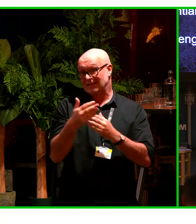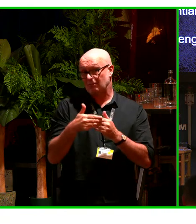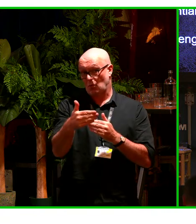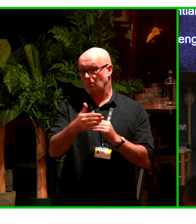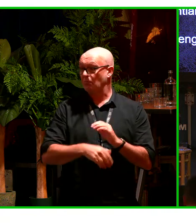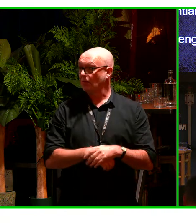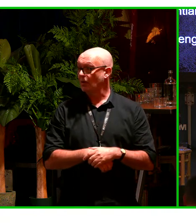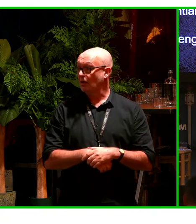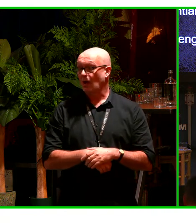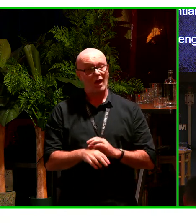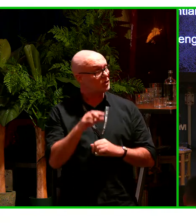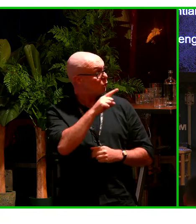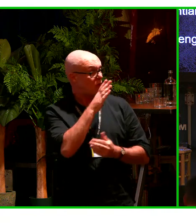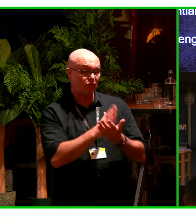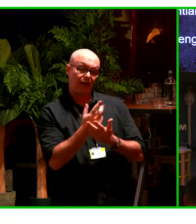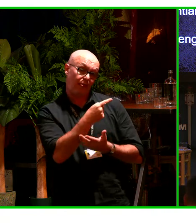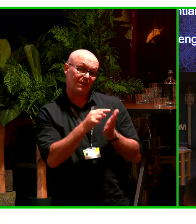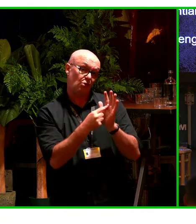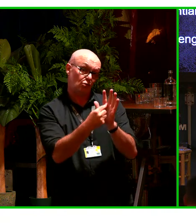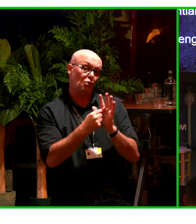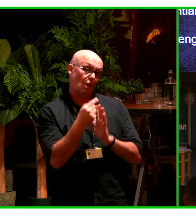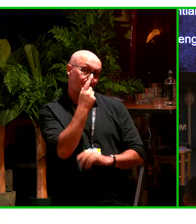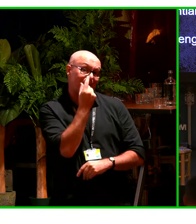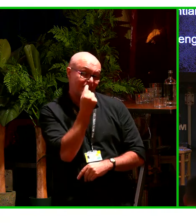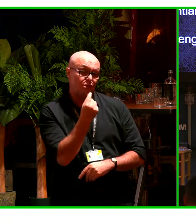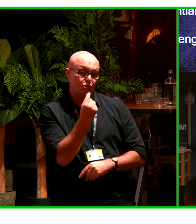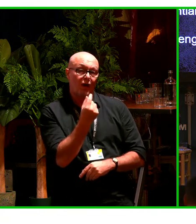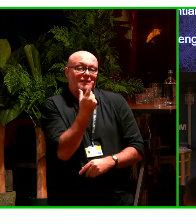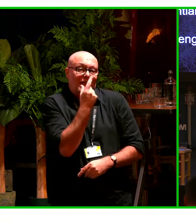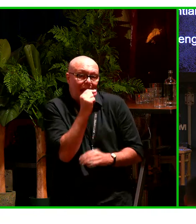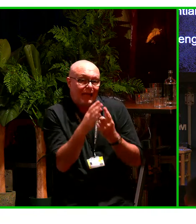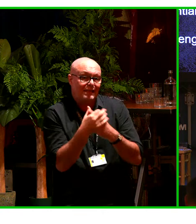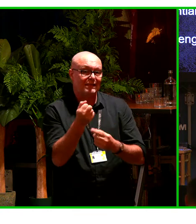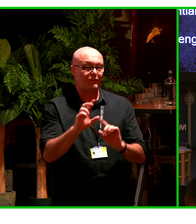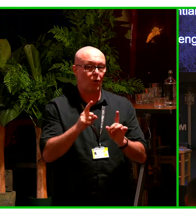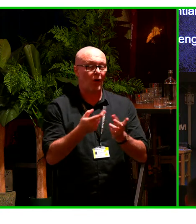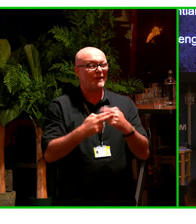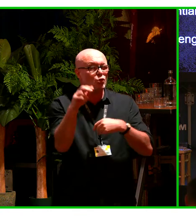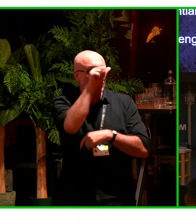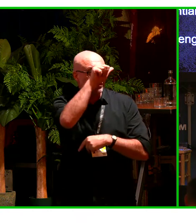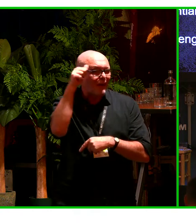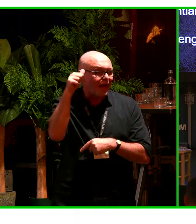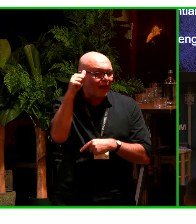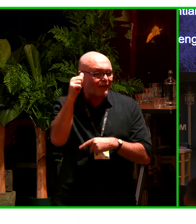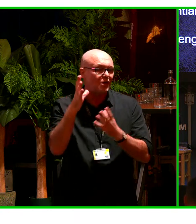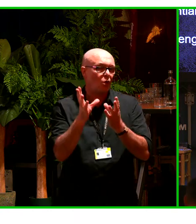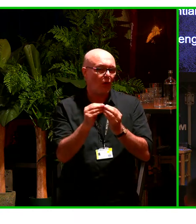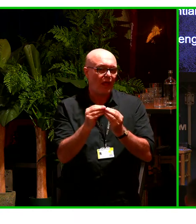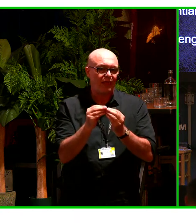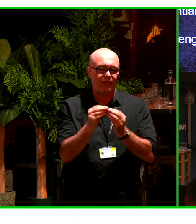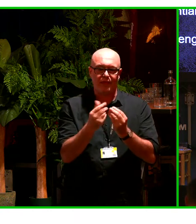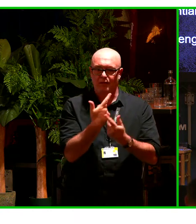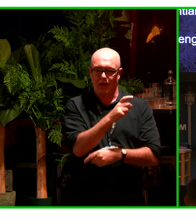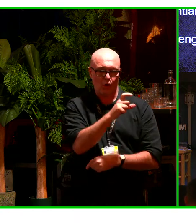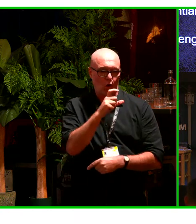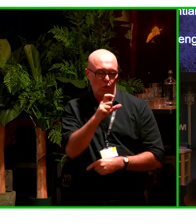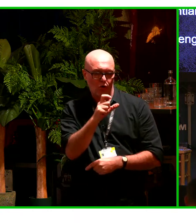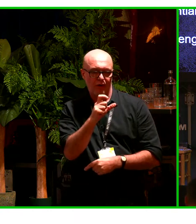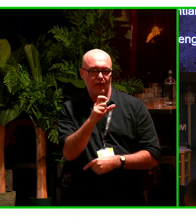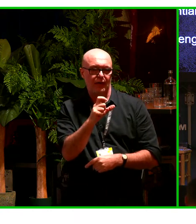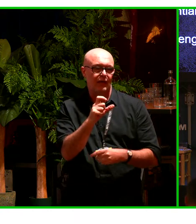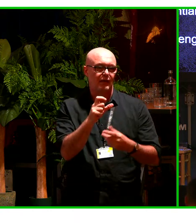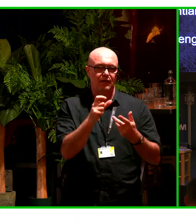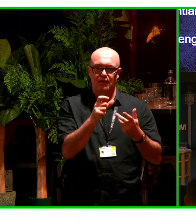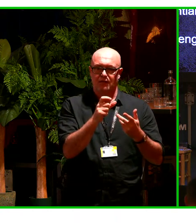So it shows you the potential of what we can do being smart with existing concrete materials that we